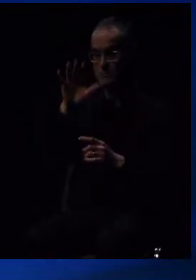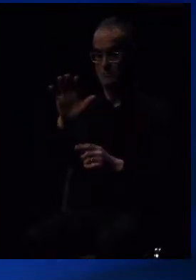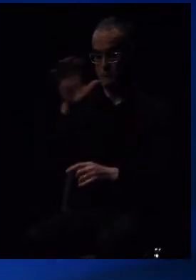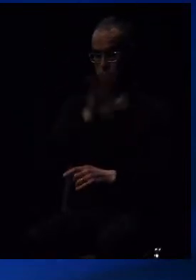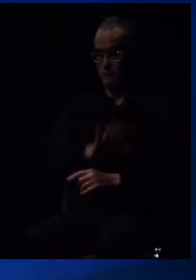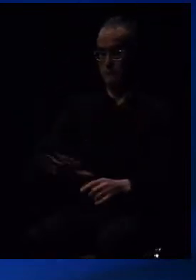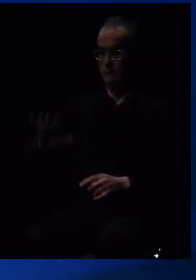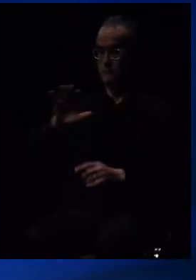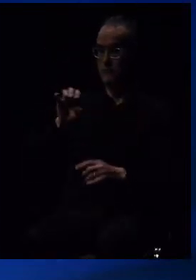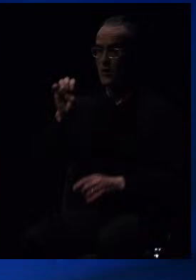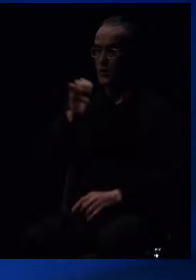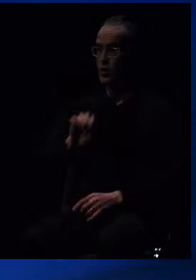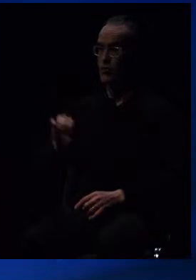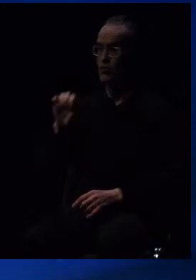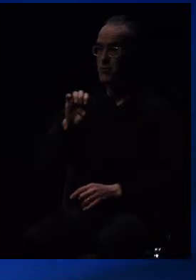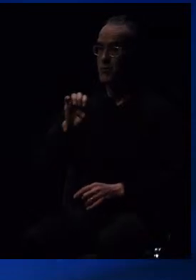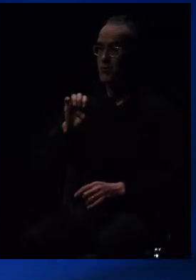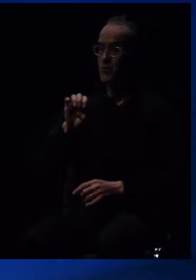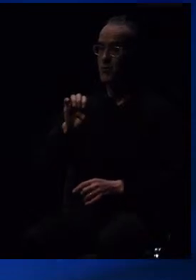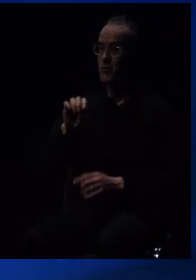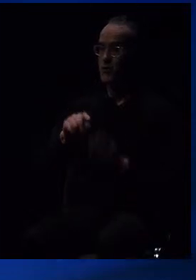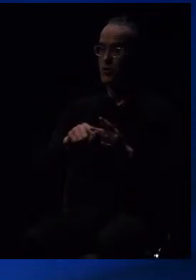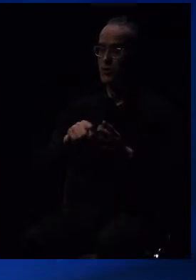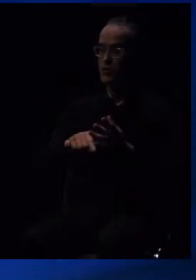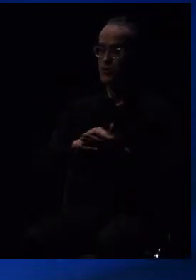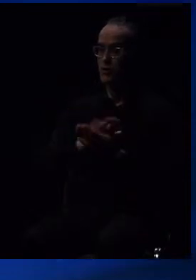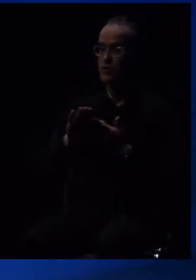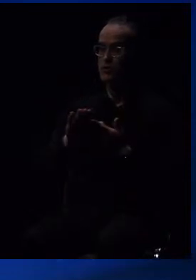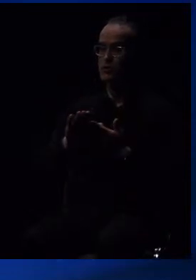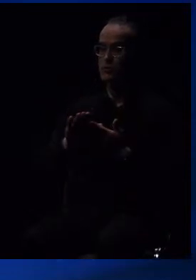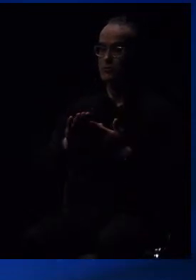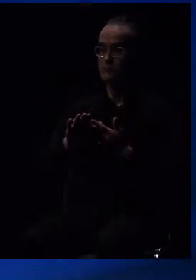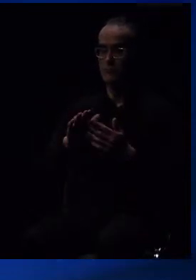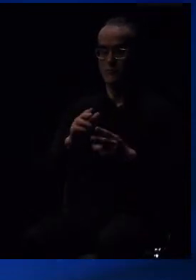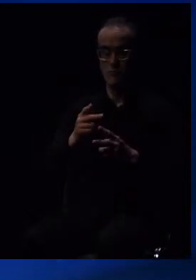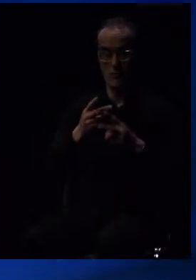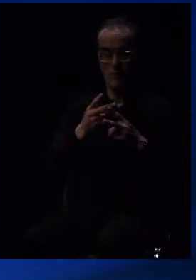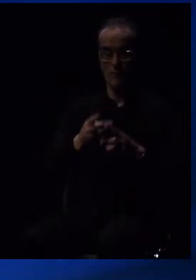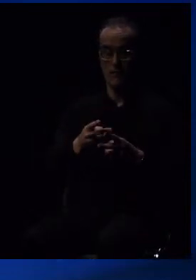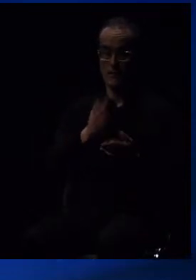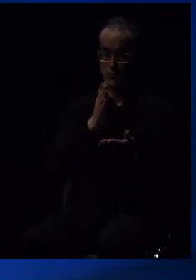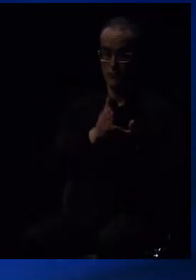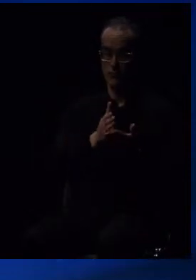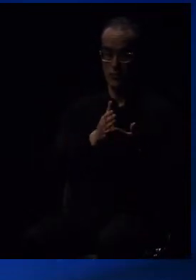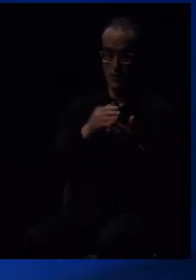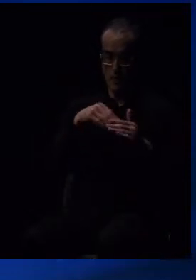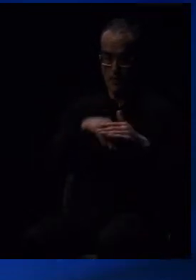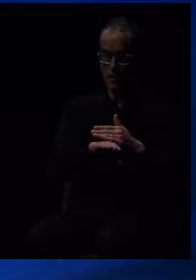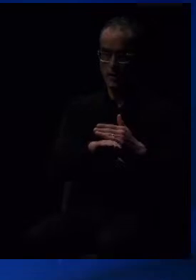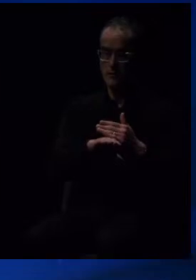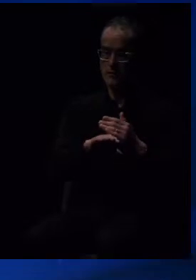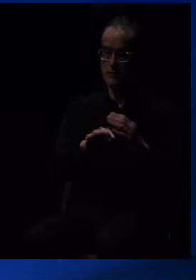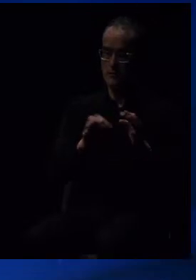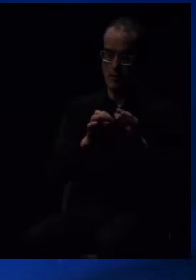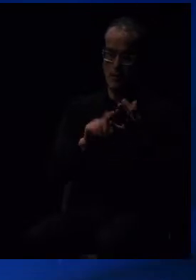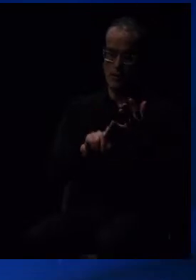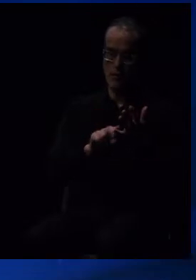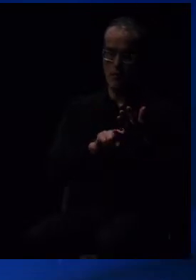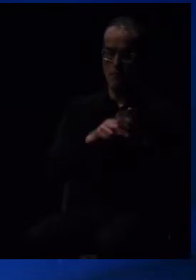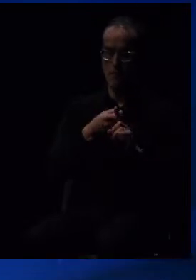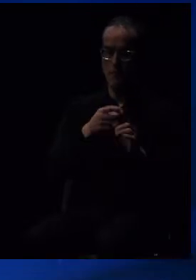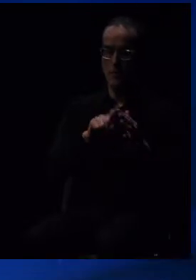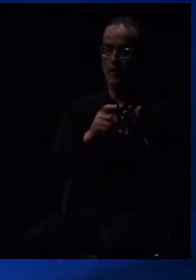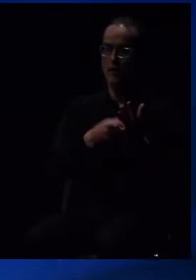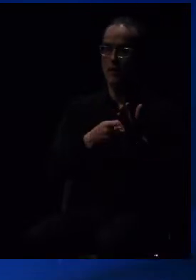And Josh visited a lot of real bunkers in the States, and they all